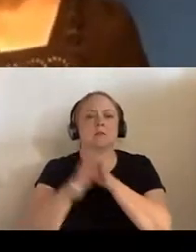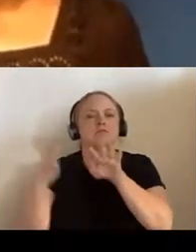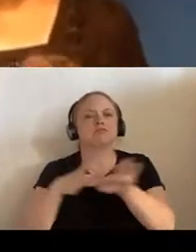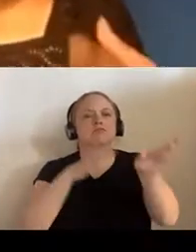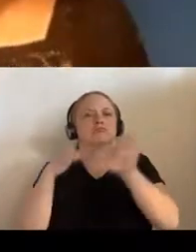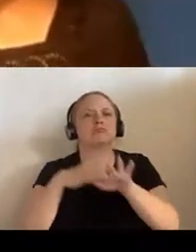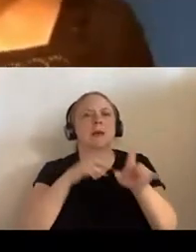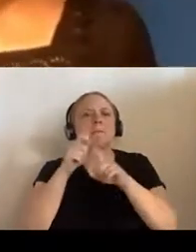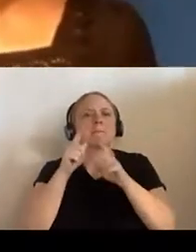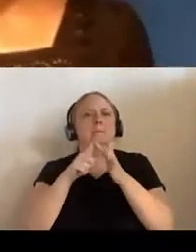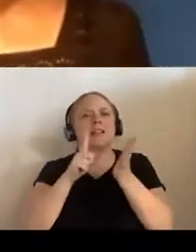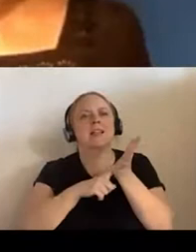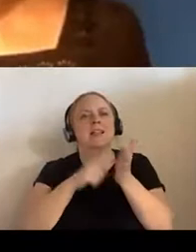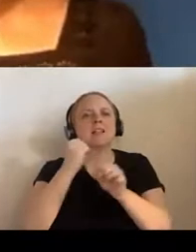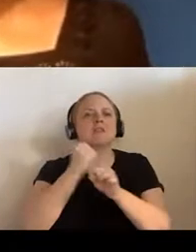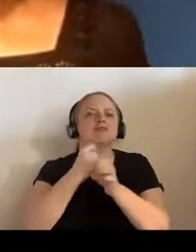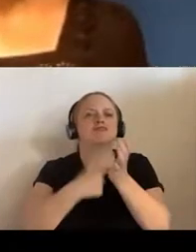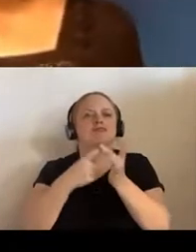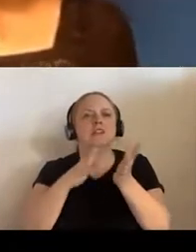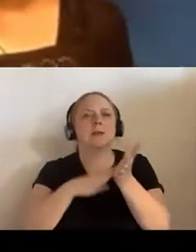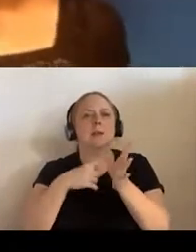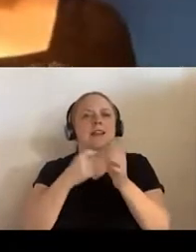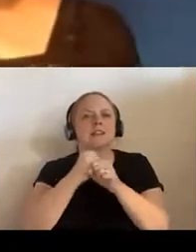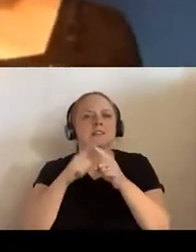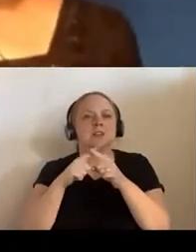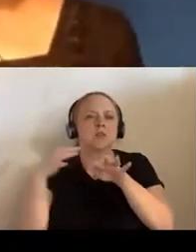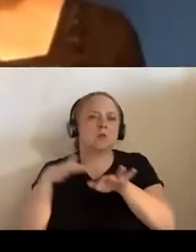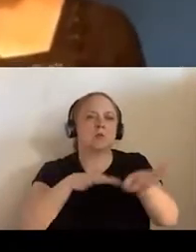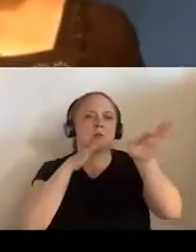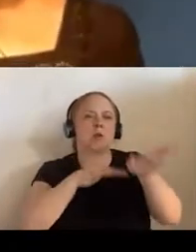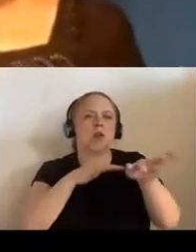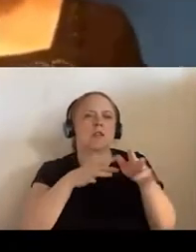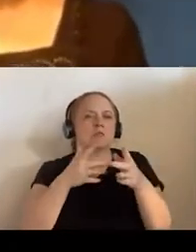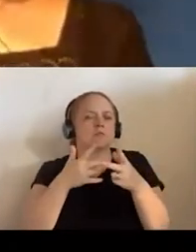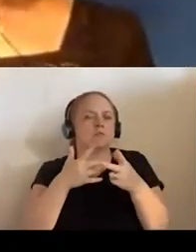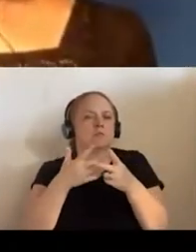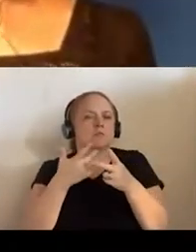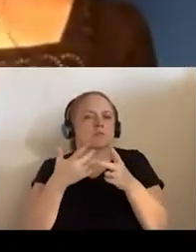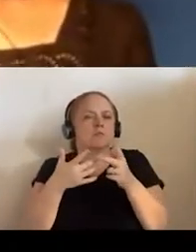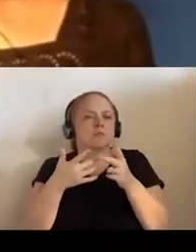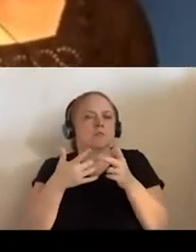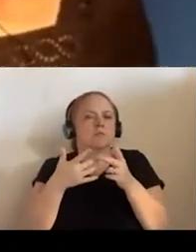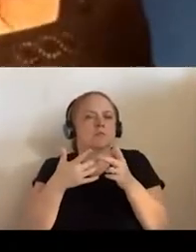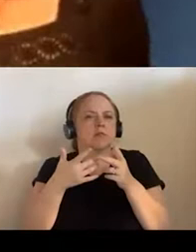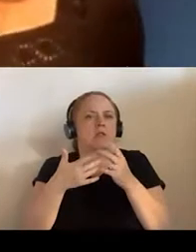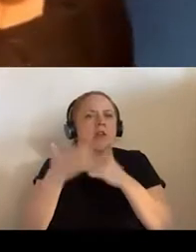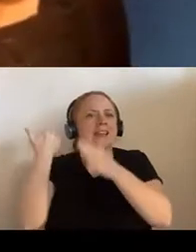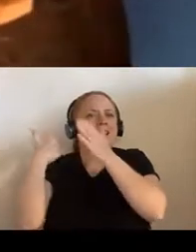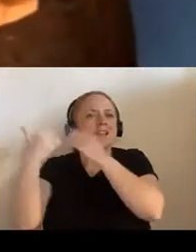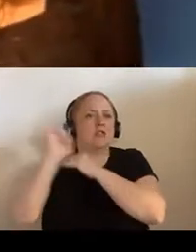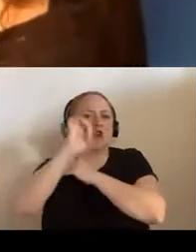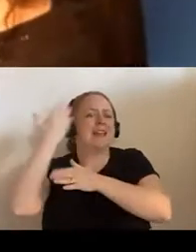or the way that what you called an ambiguous aspect of your history came over into Return?